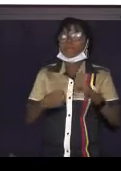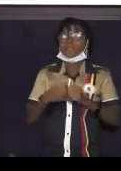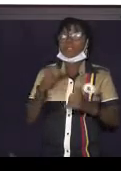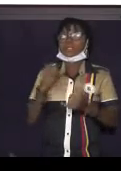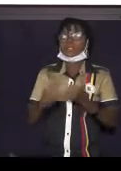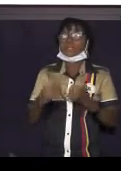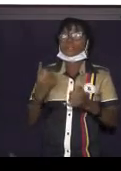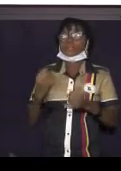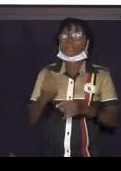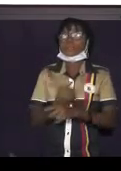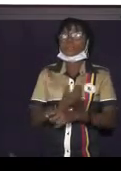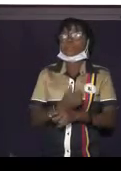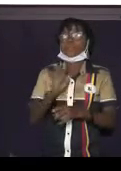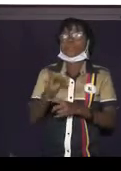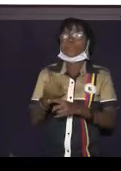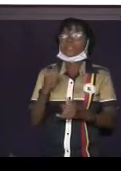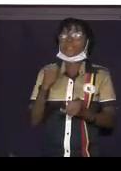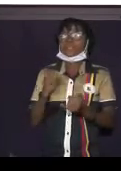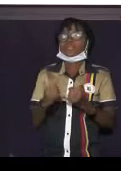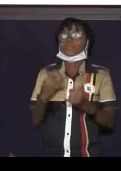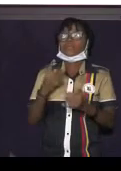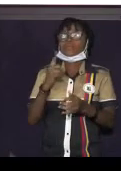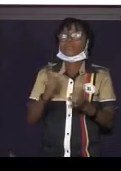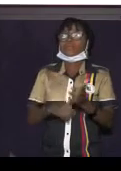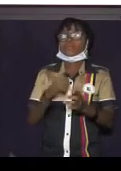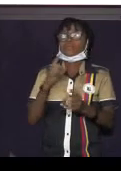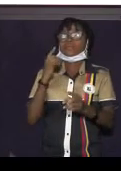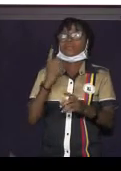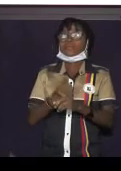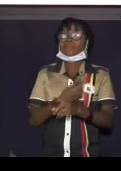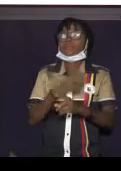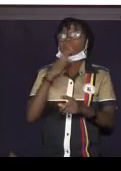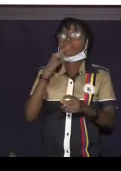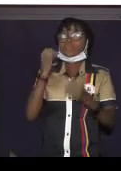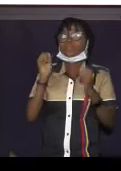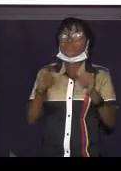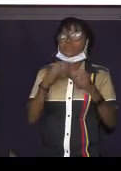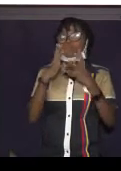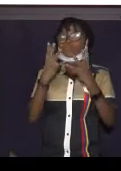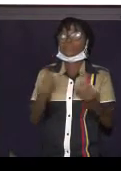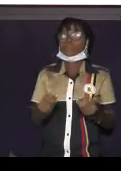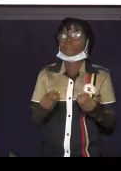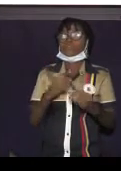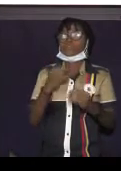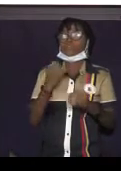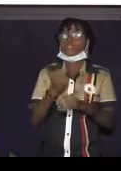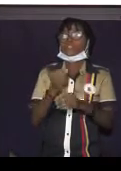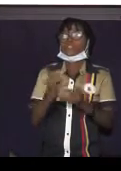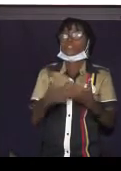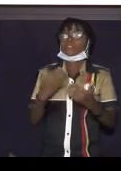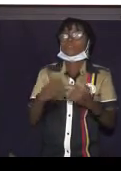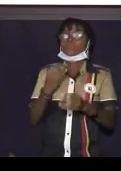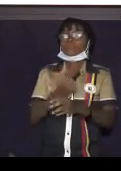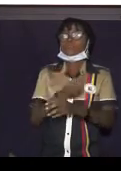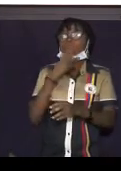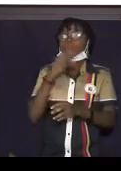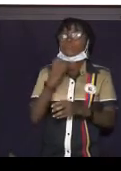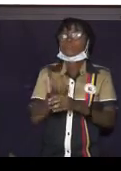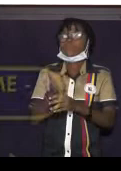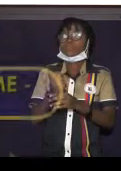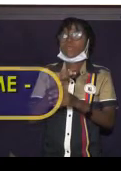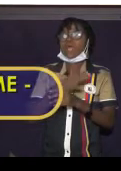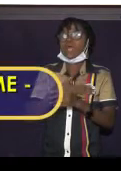lesson objectives. By the end of the lesson, you should be able to solve simple algebraic equations conveniently, and you should also be able